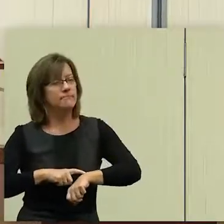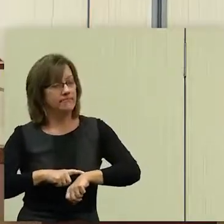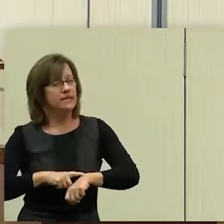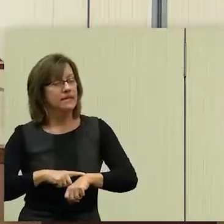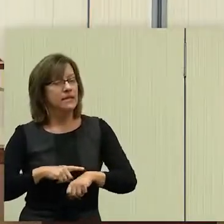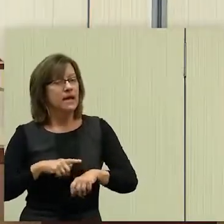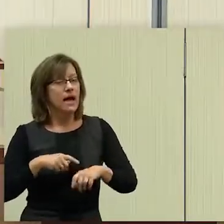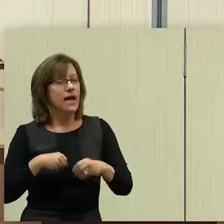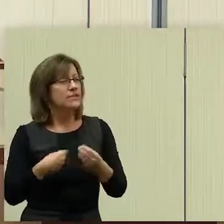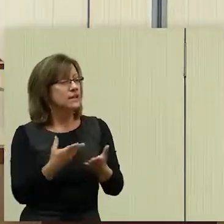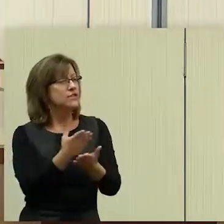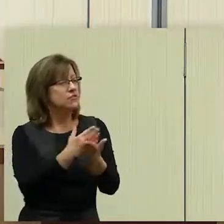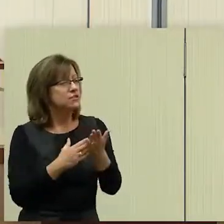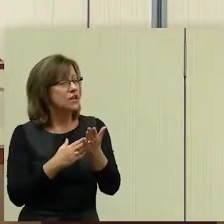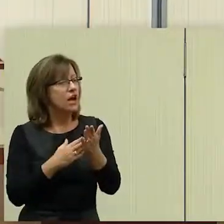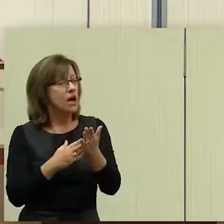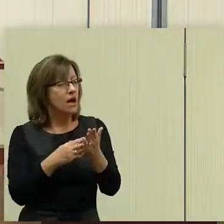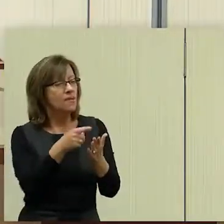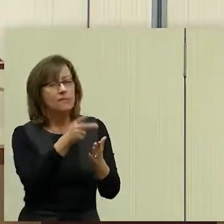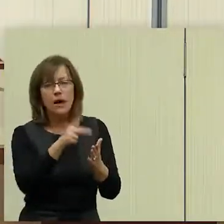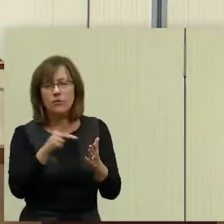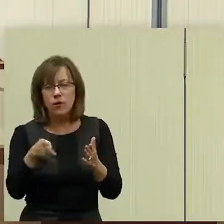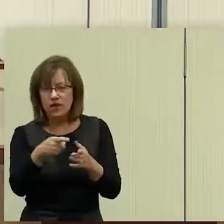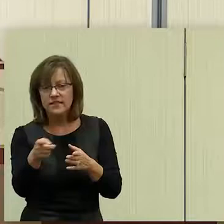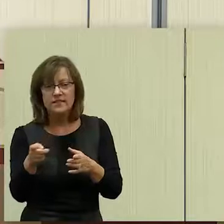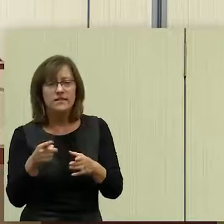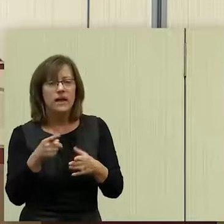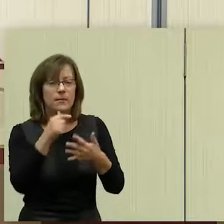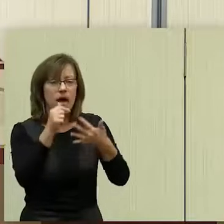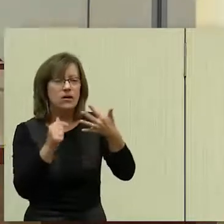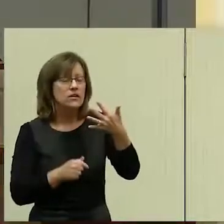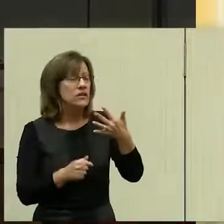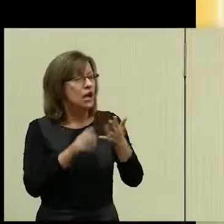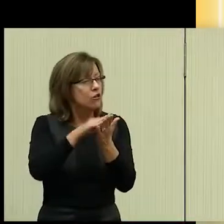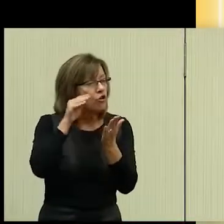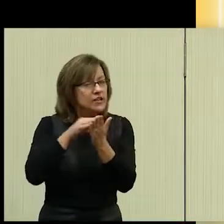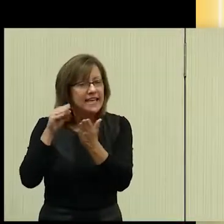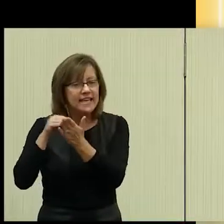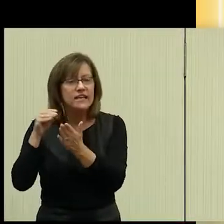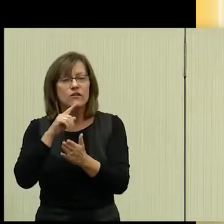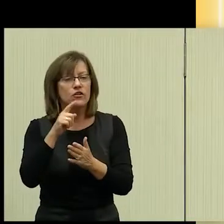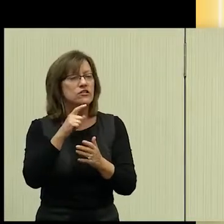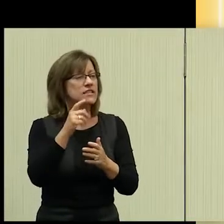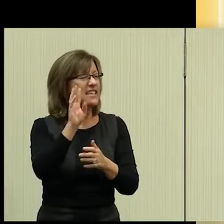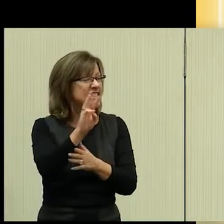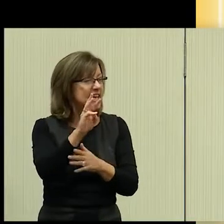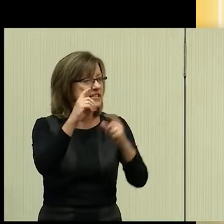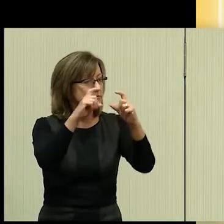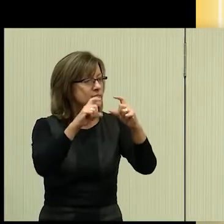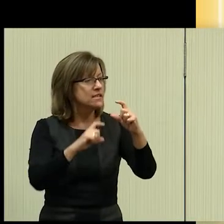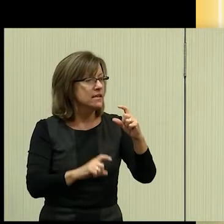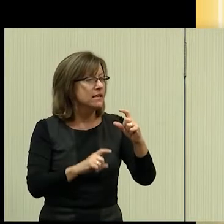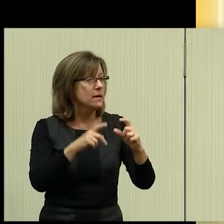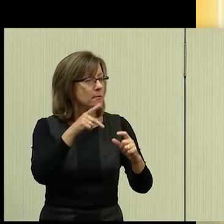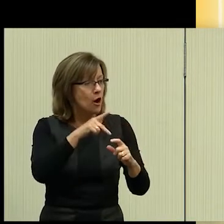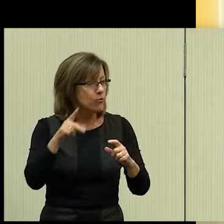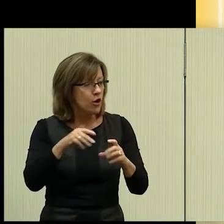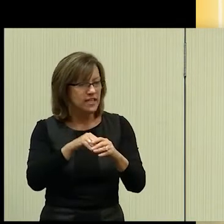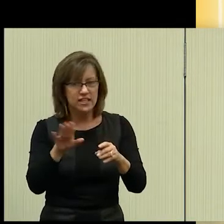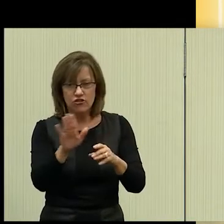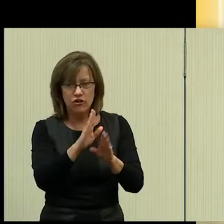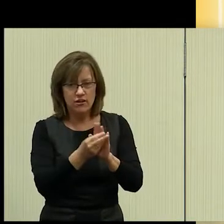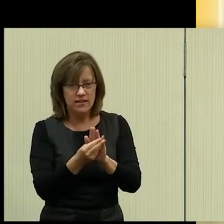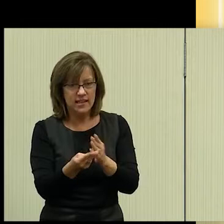that talk about the stages of learning, and there's about 6 slides there. What I want you to remember is that we don't just